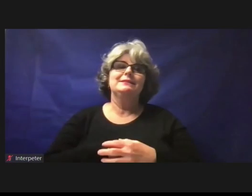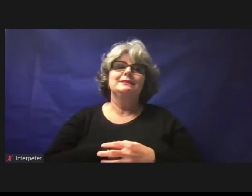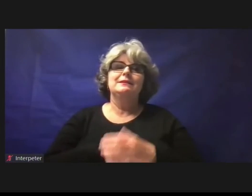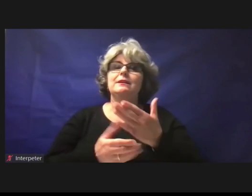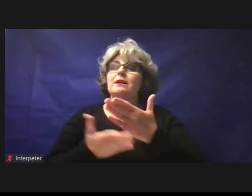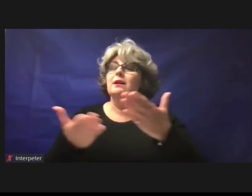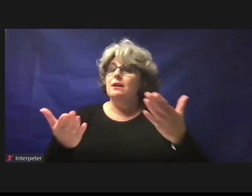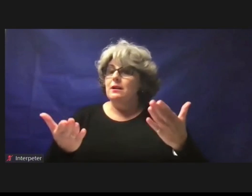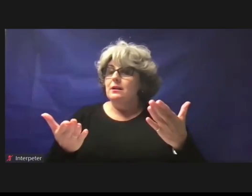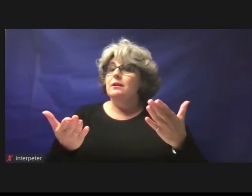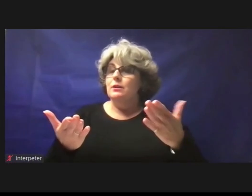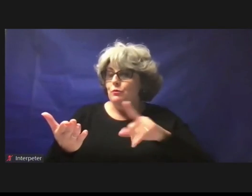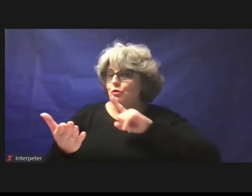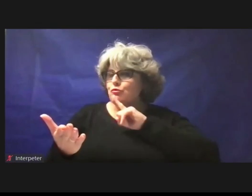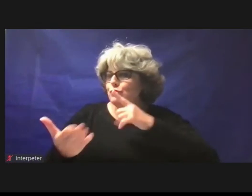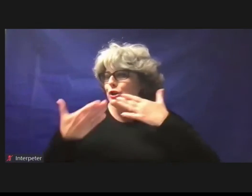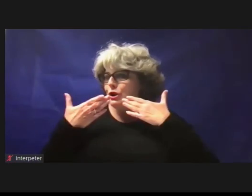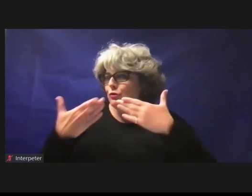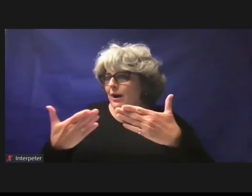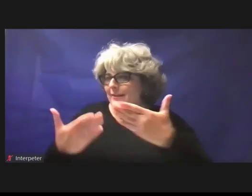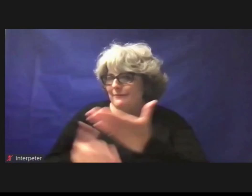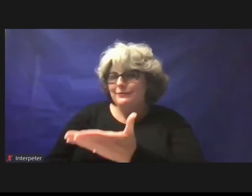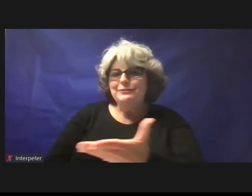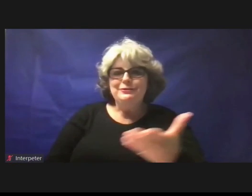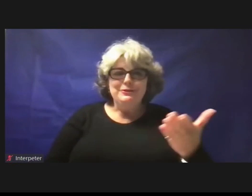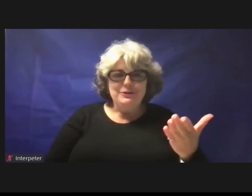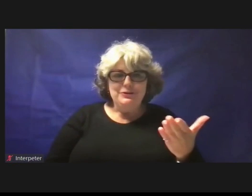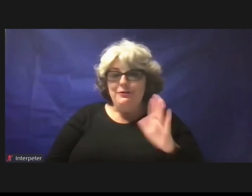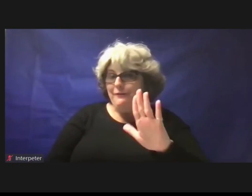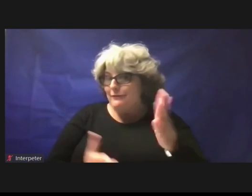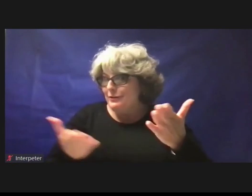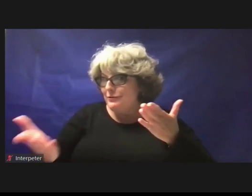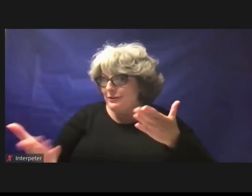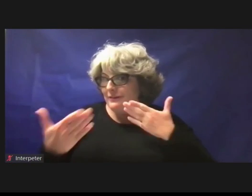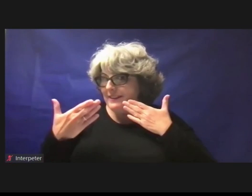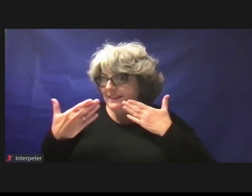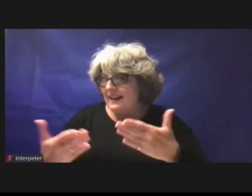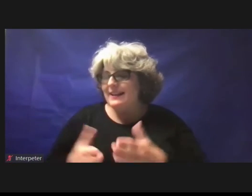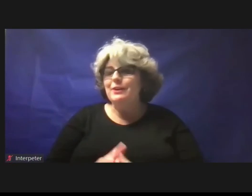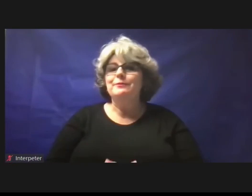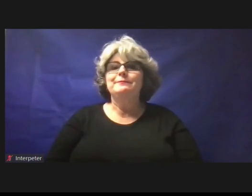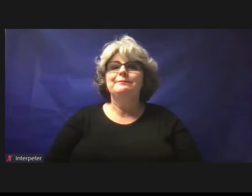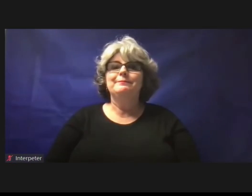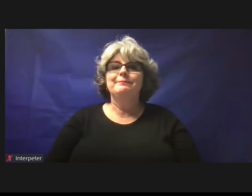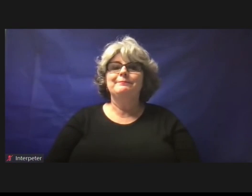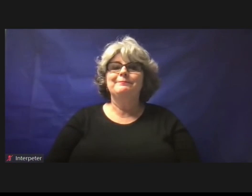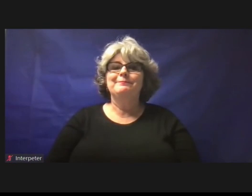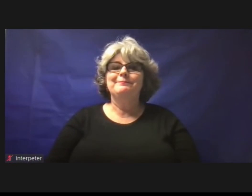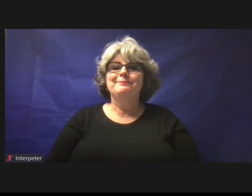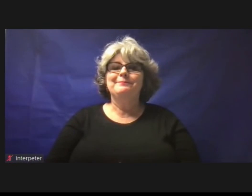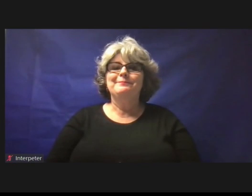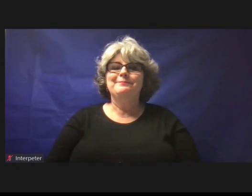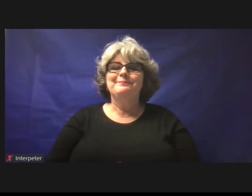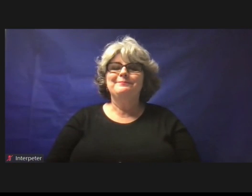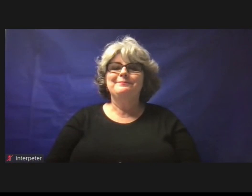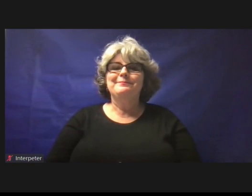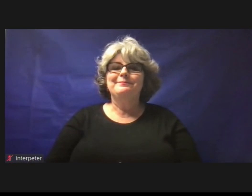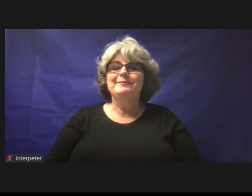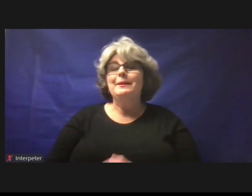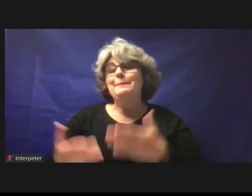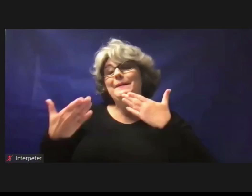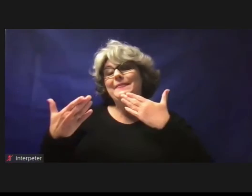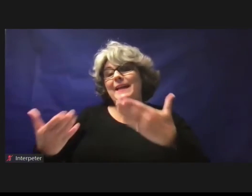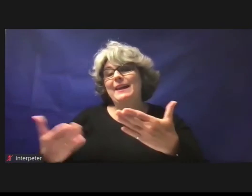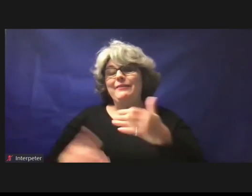we're very grateful to all of you for your service. That really is all I have to say, except thanks